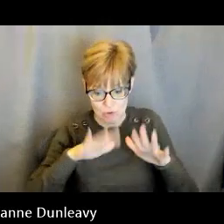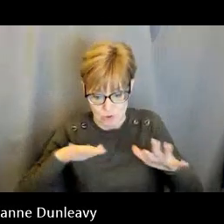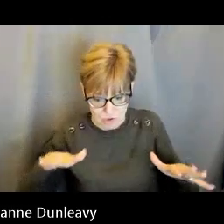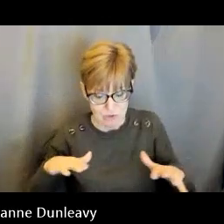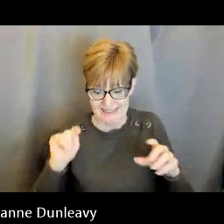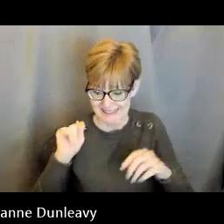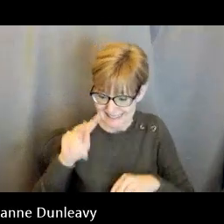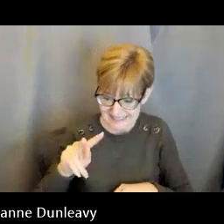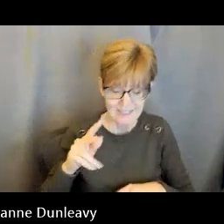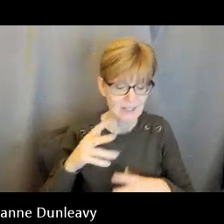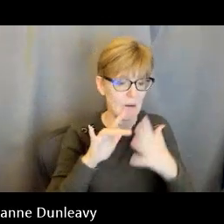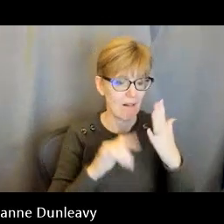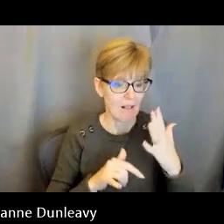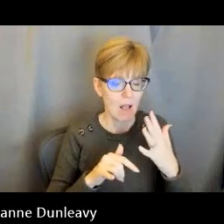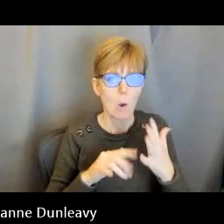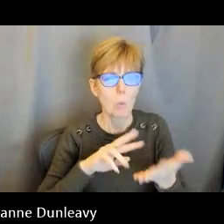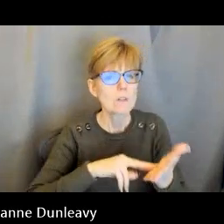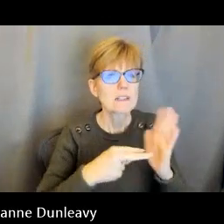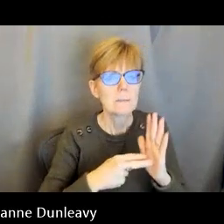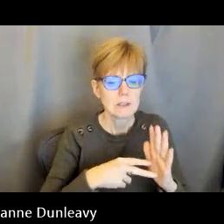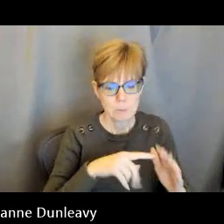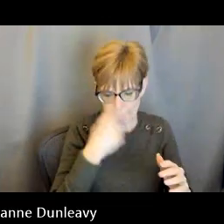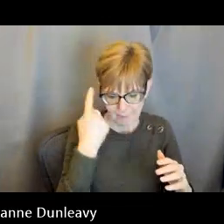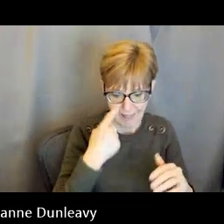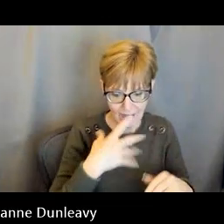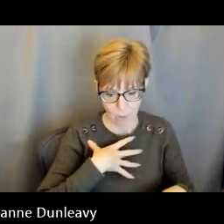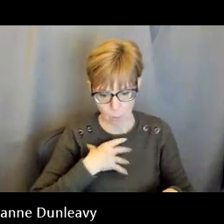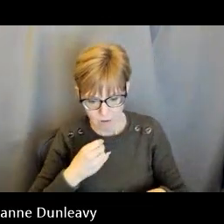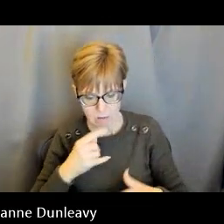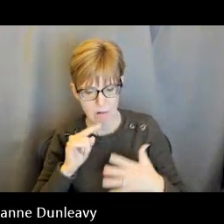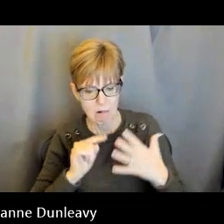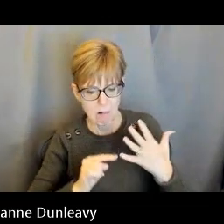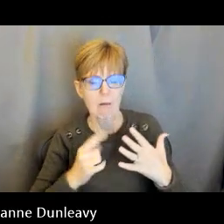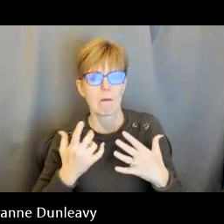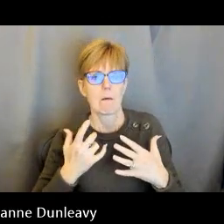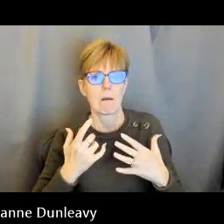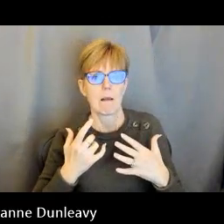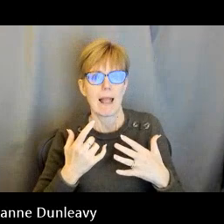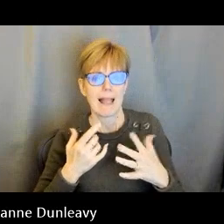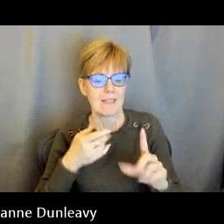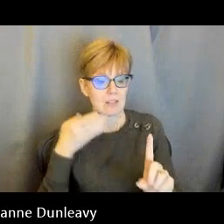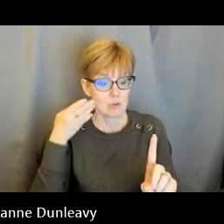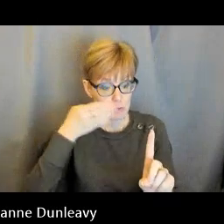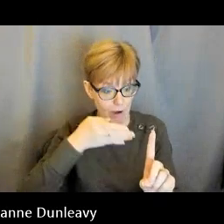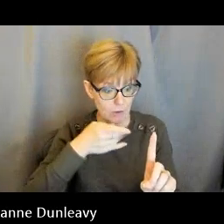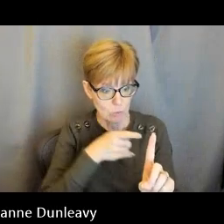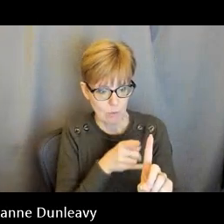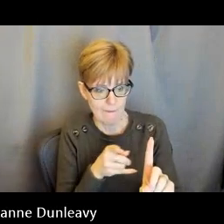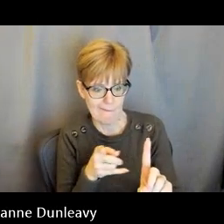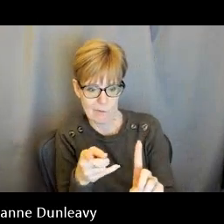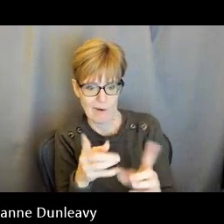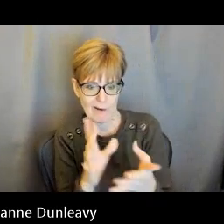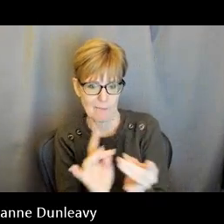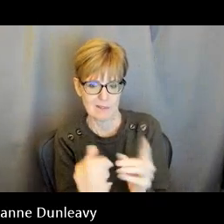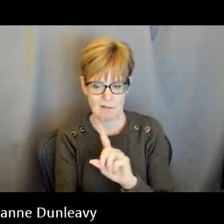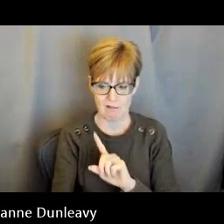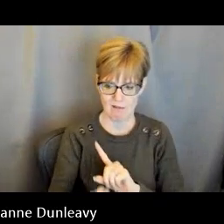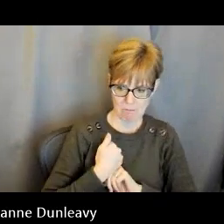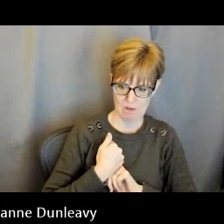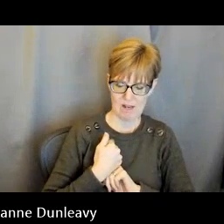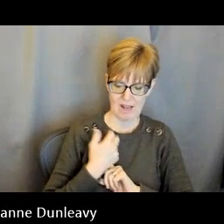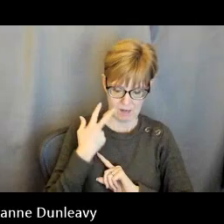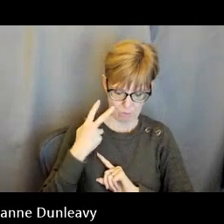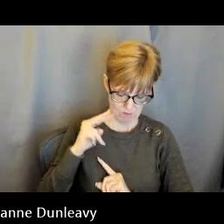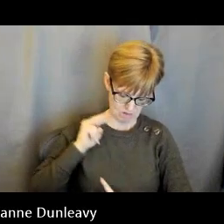to be Black? What does it mean to be white? And these direct or indirect messages impact how we see ourselves and how we